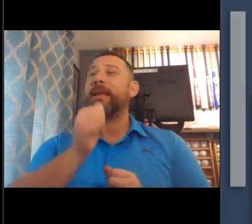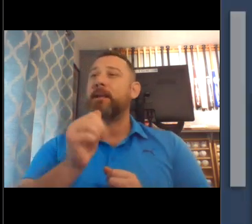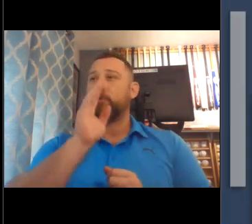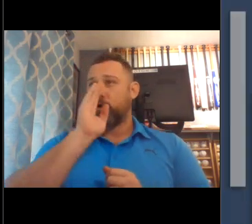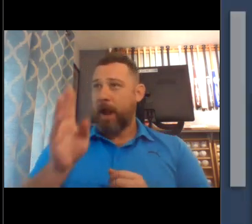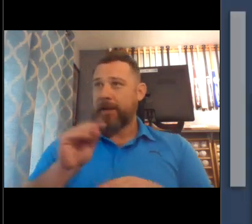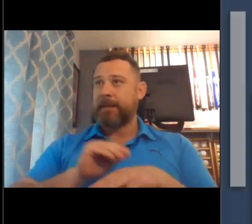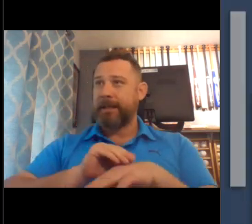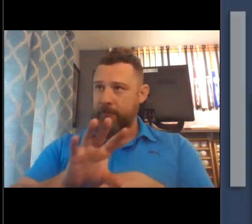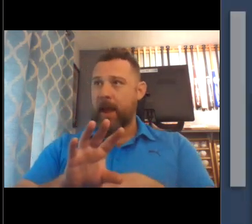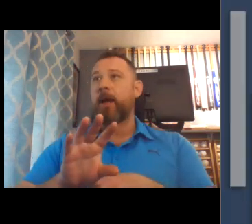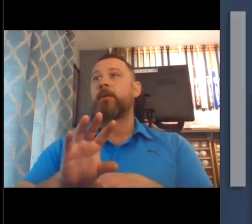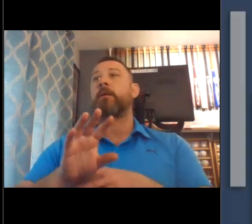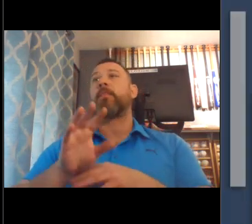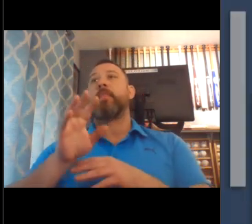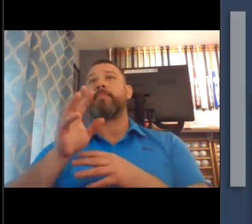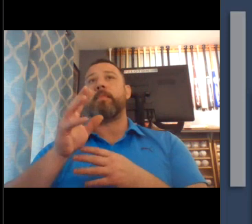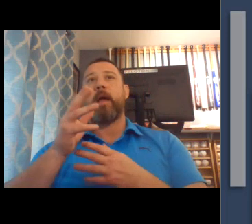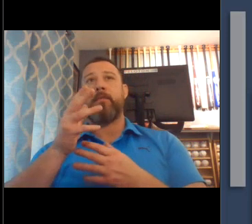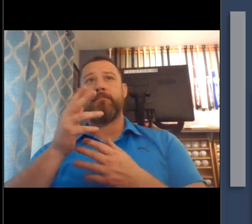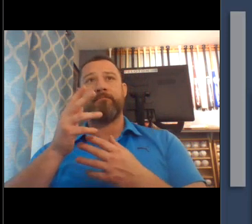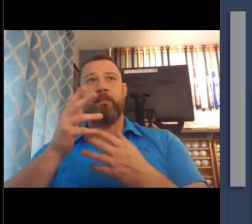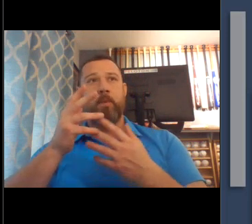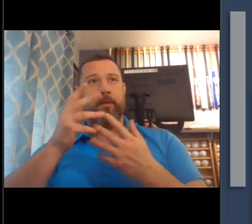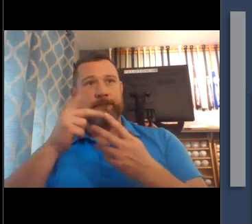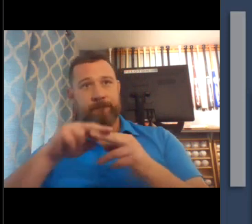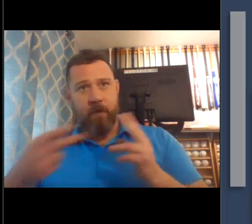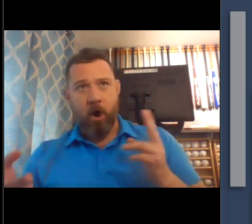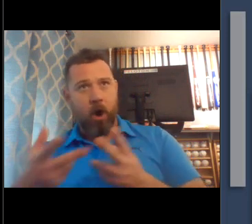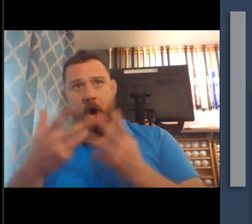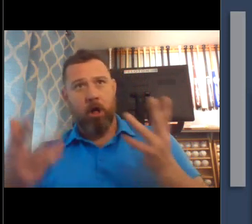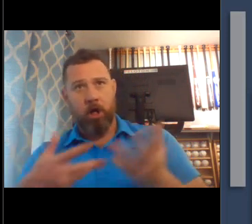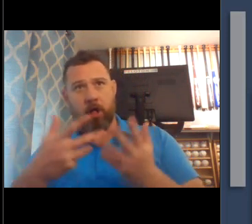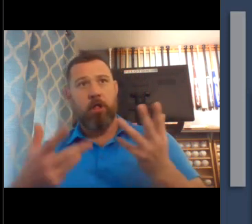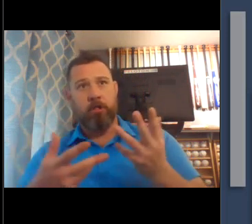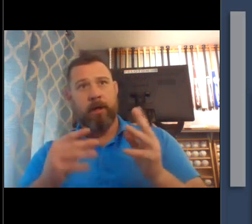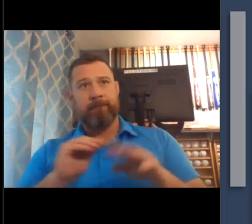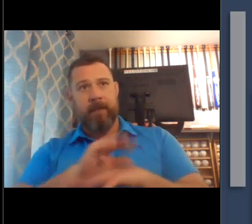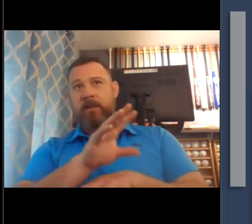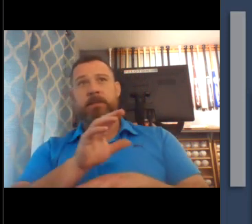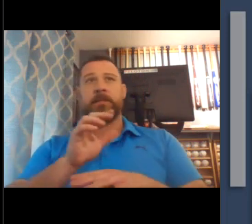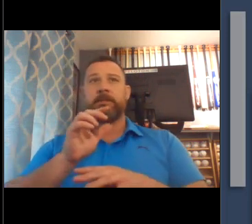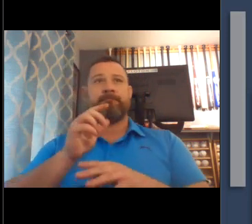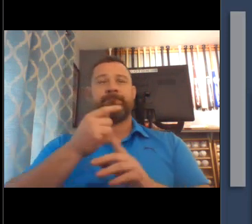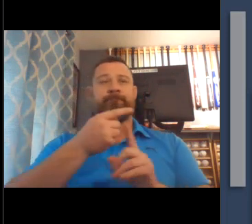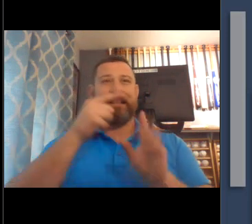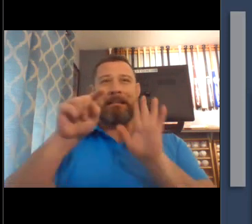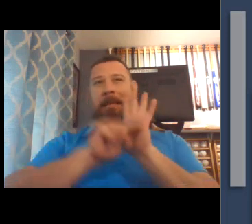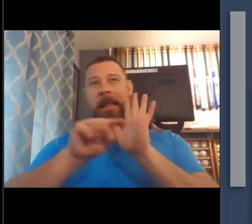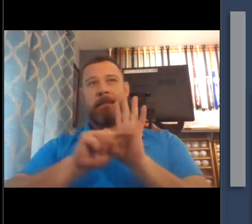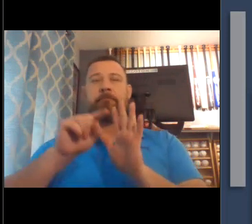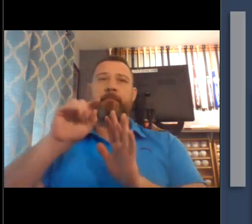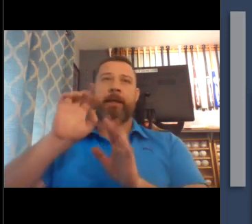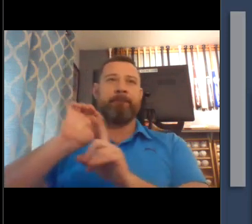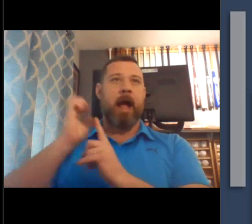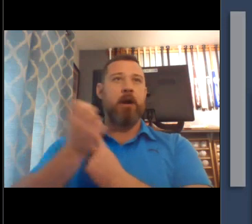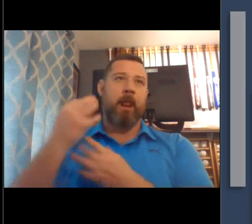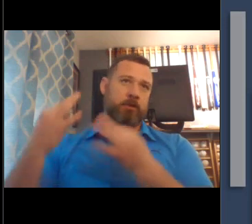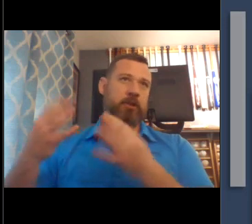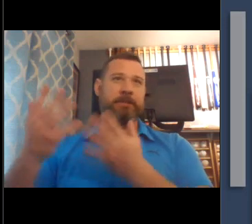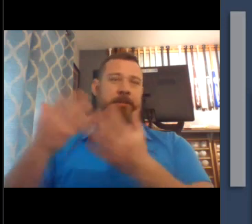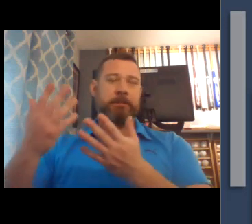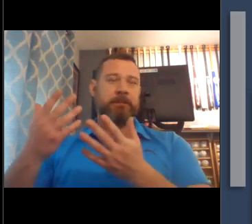impacts, the fallout of what you're doing doesn't have these adverse environmental justice impacts. It's tricky